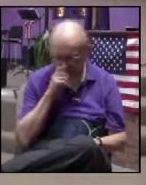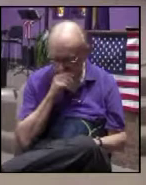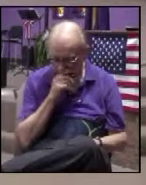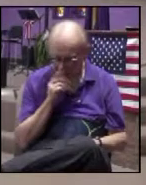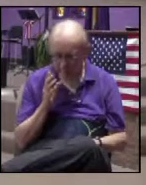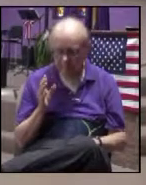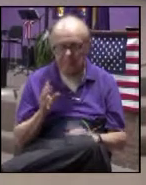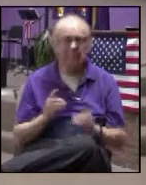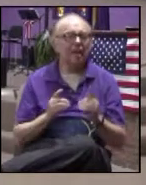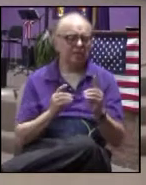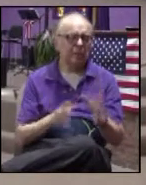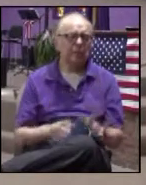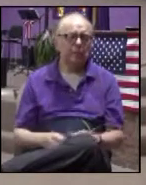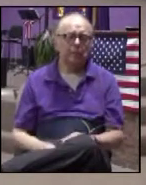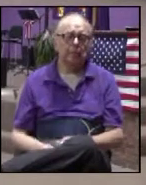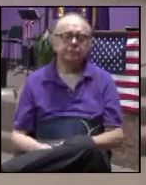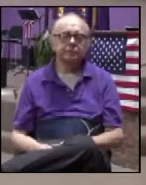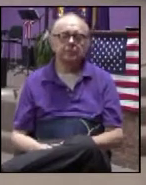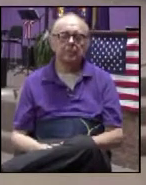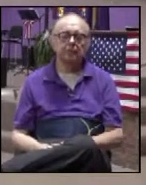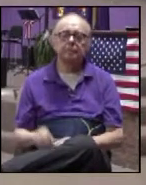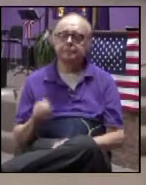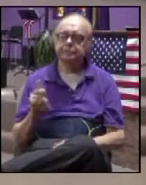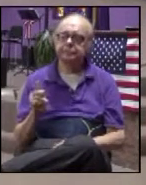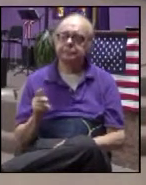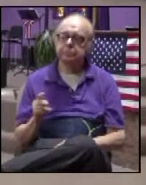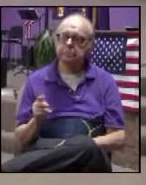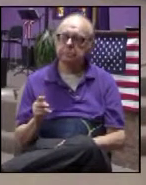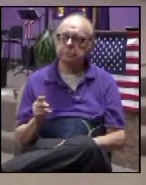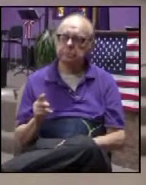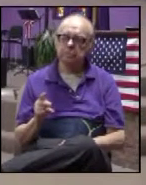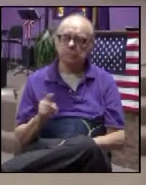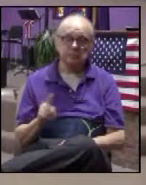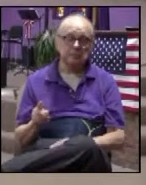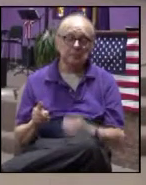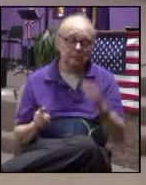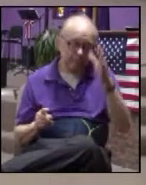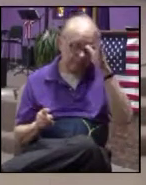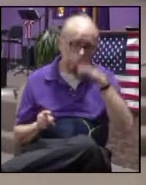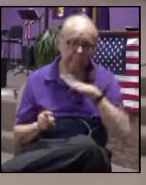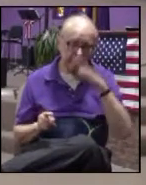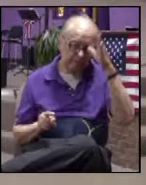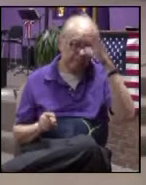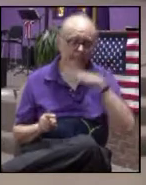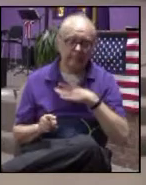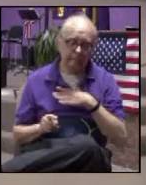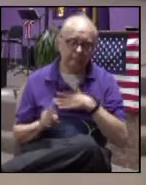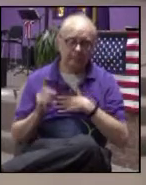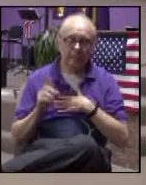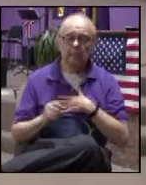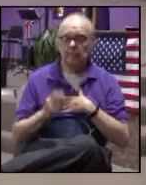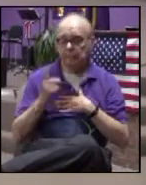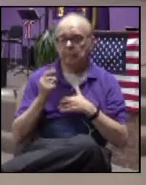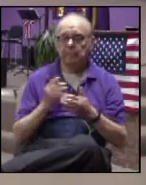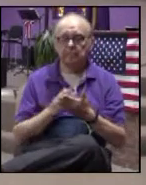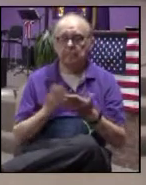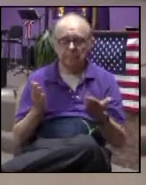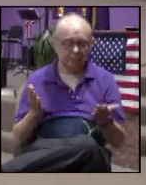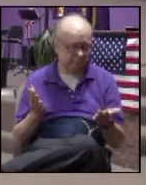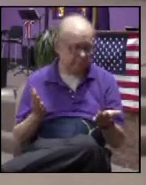a disciple. Okay? Now these guys, you have to understand something.